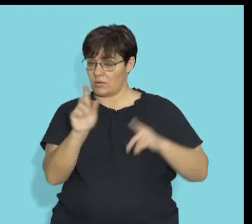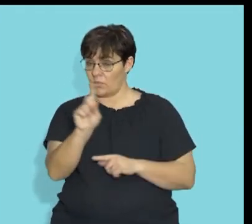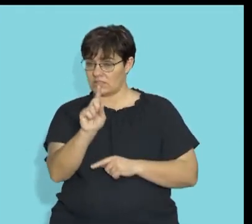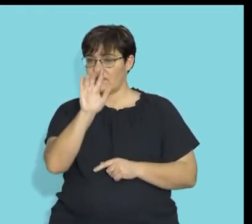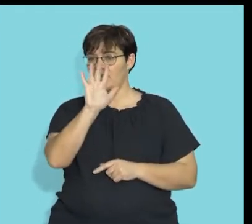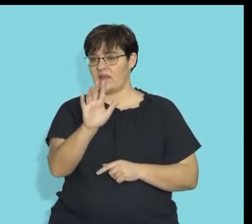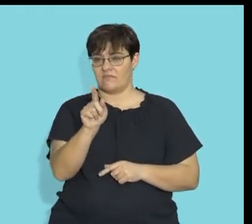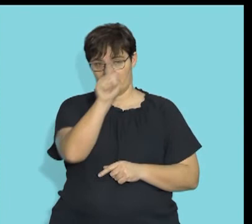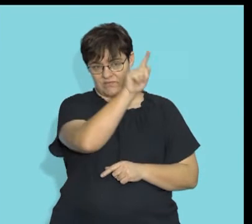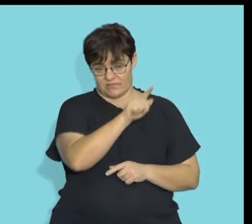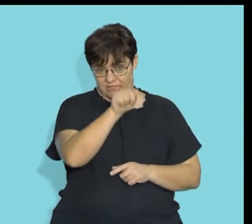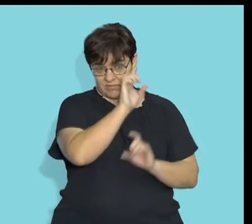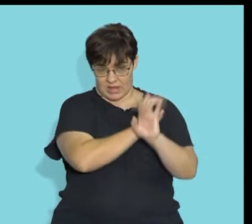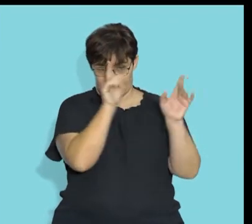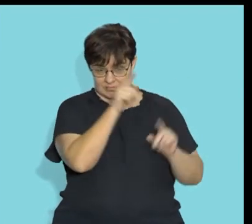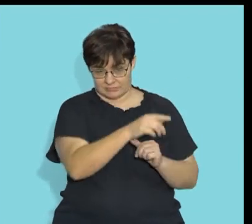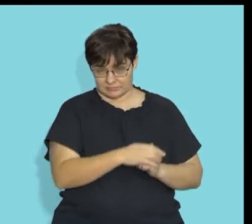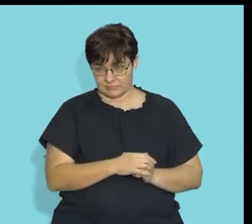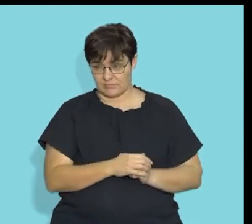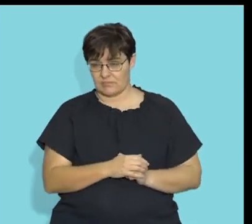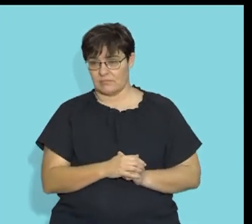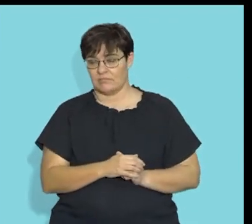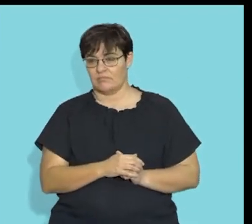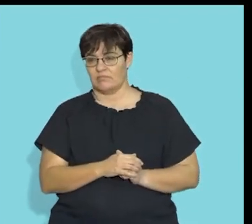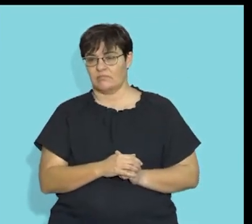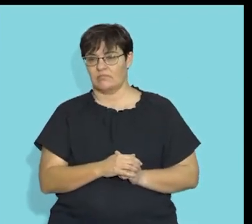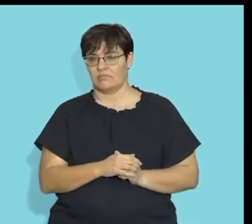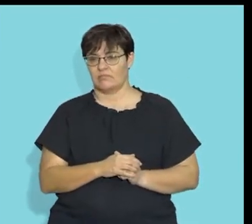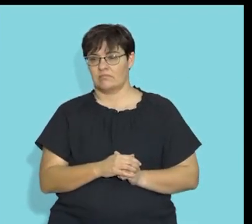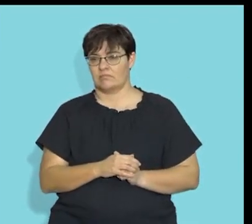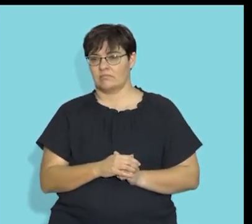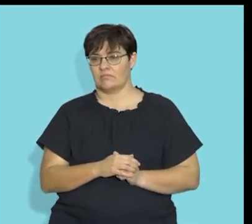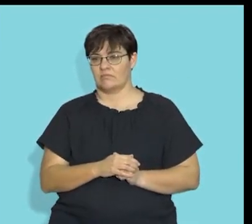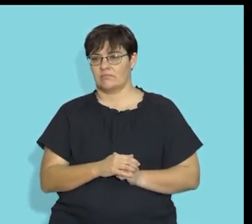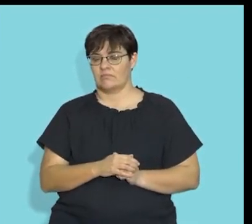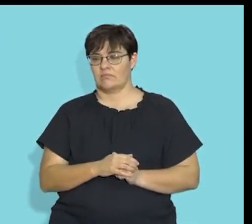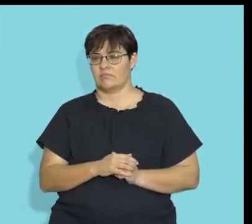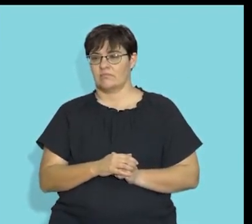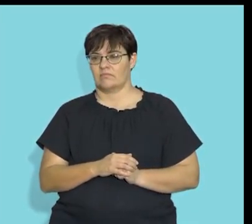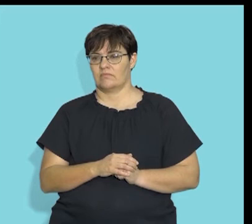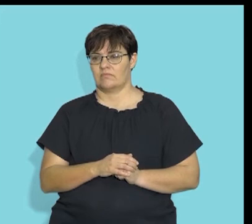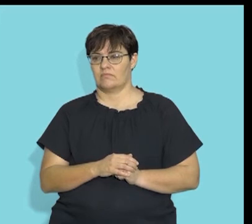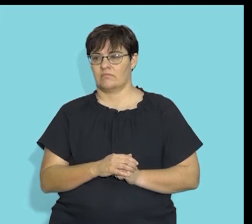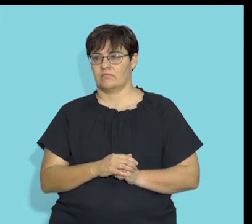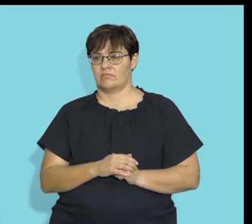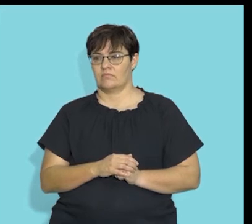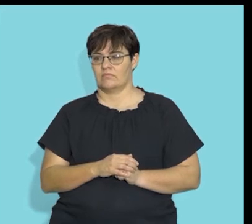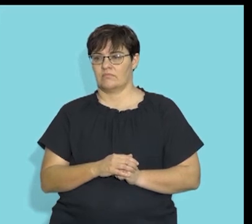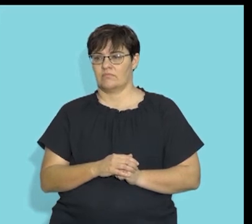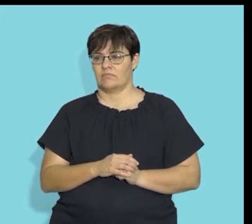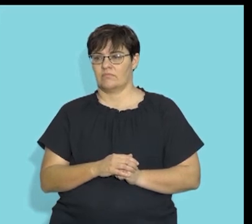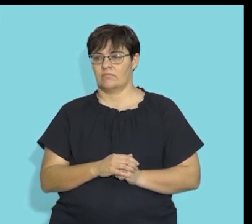is 5, but going back, you can see again the first term of this pattern is in fact 5.